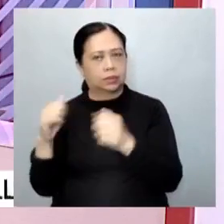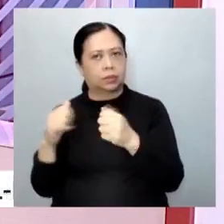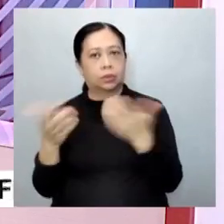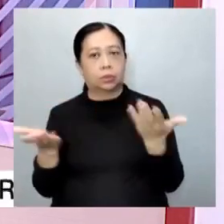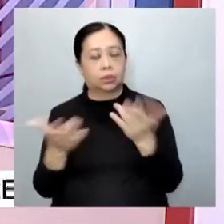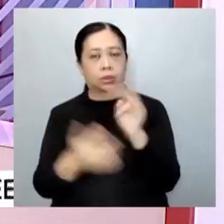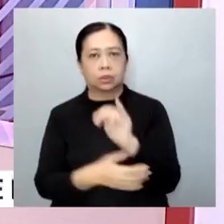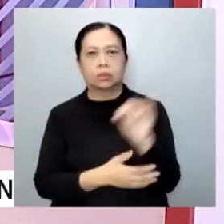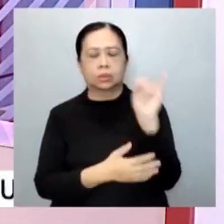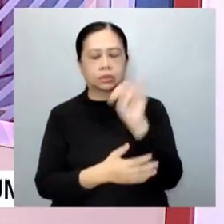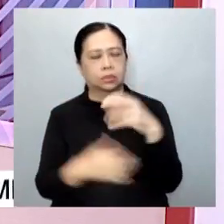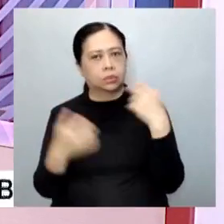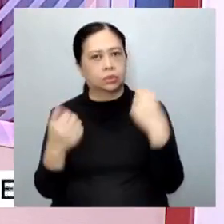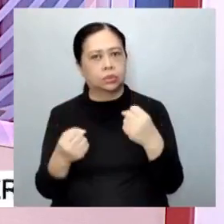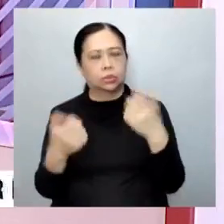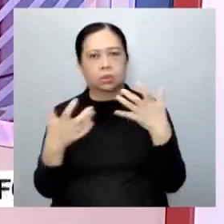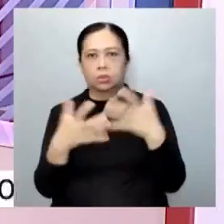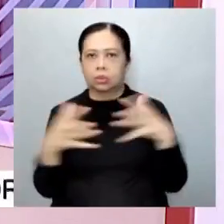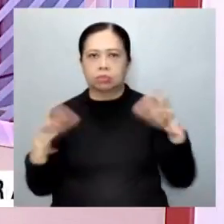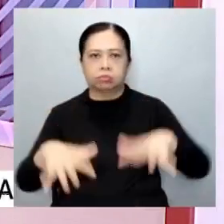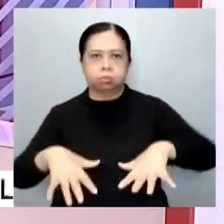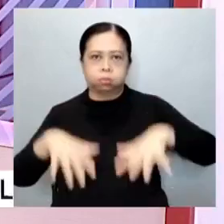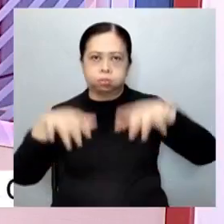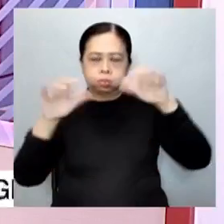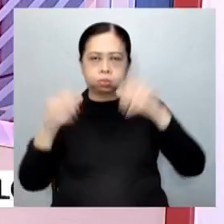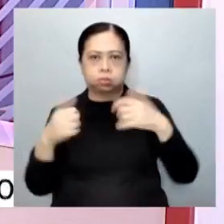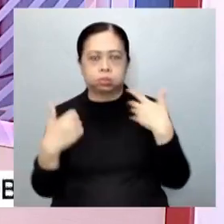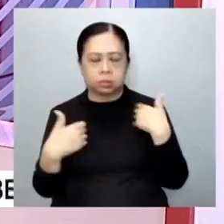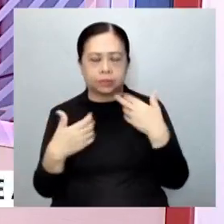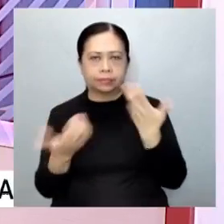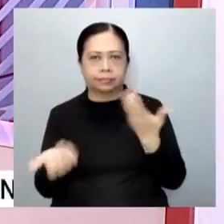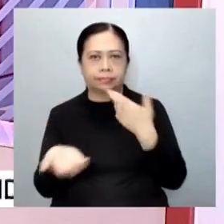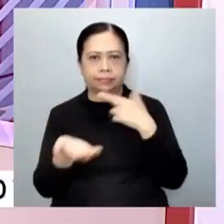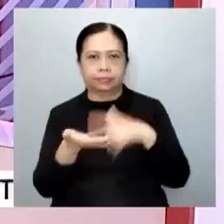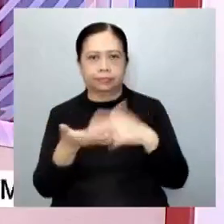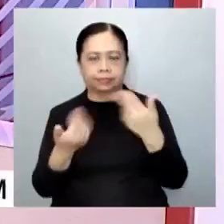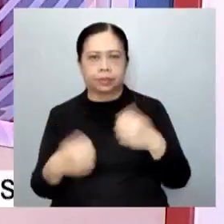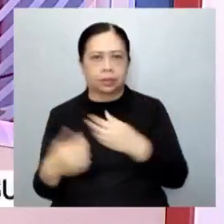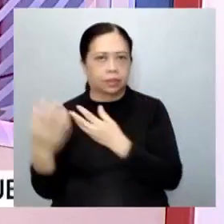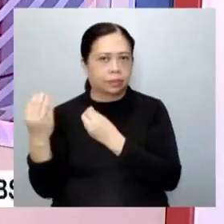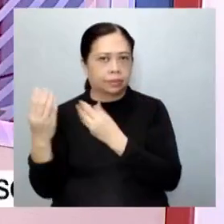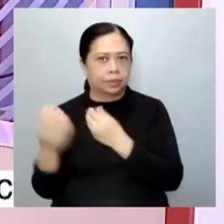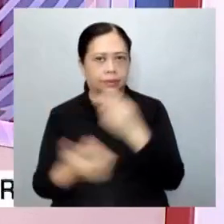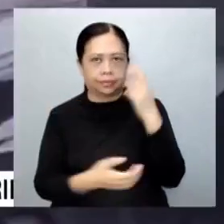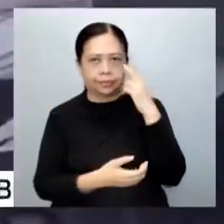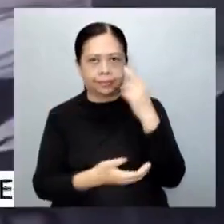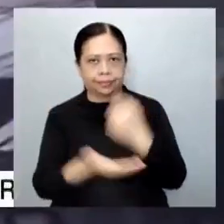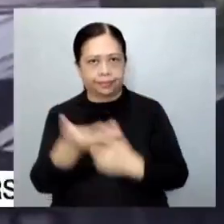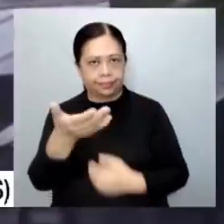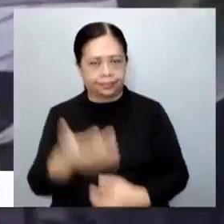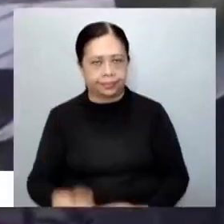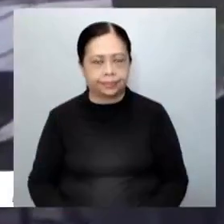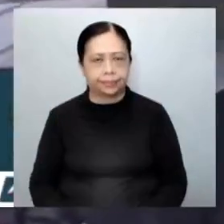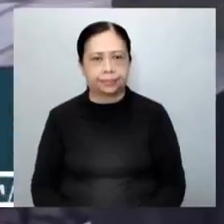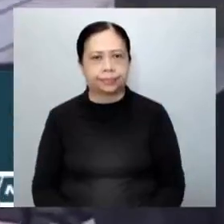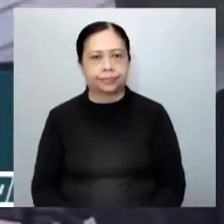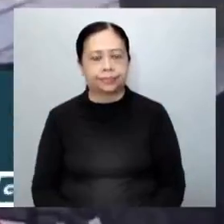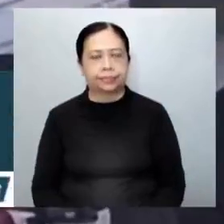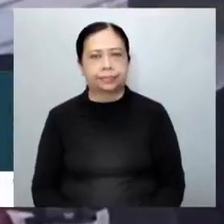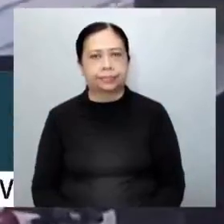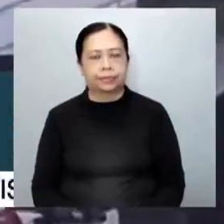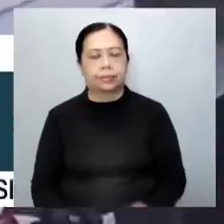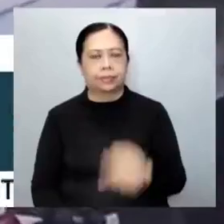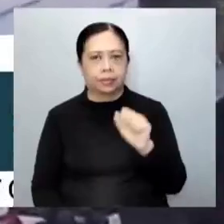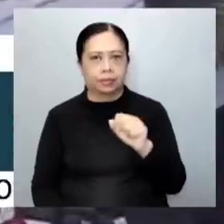been hit with severe flooding. Randy Minor now joins us with an update. Randy. Yes, Carmina. More than